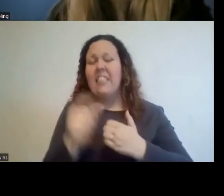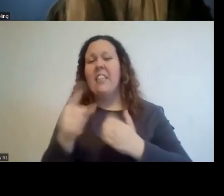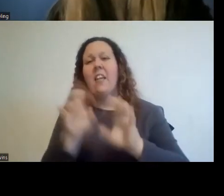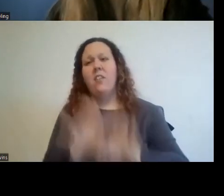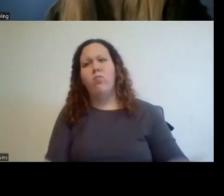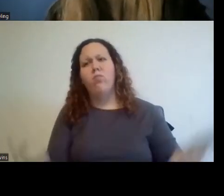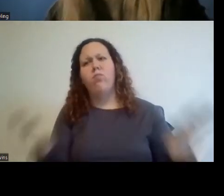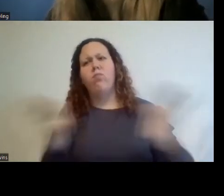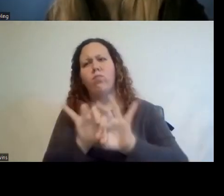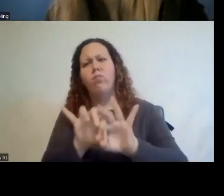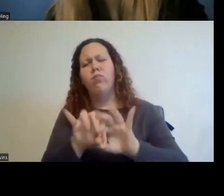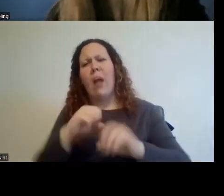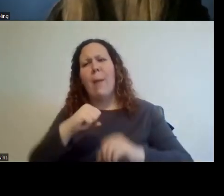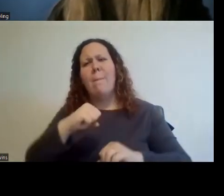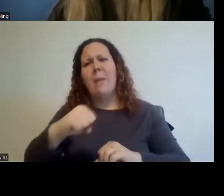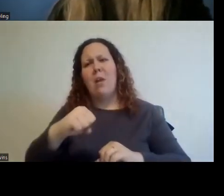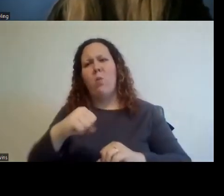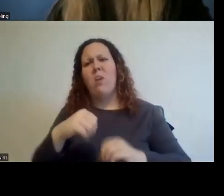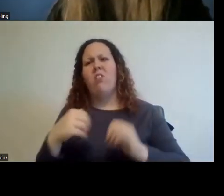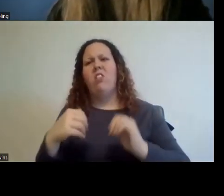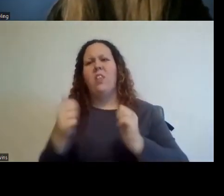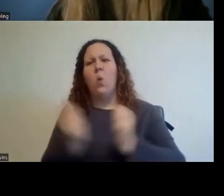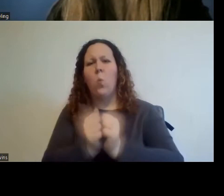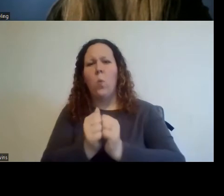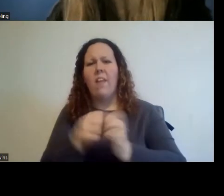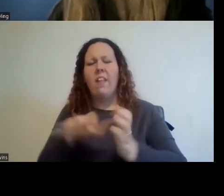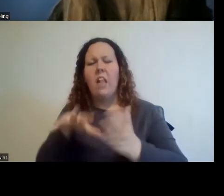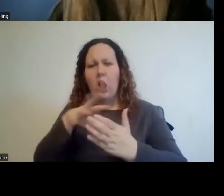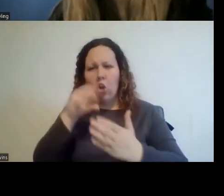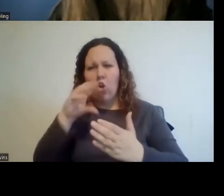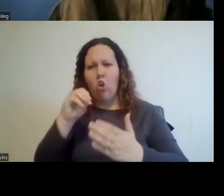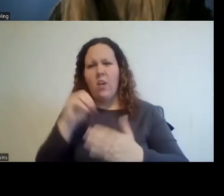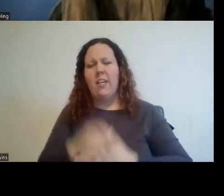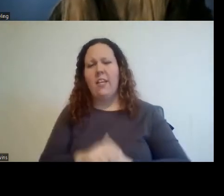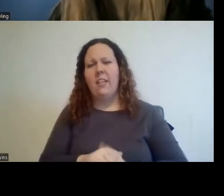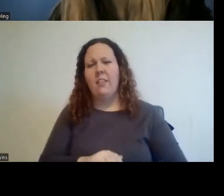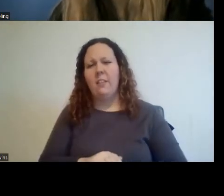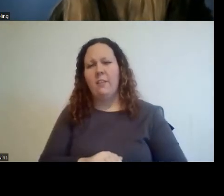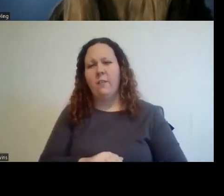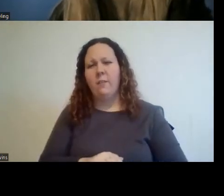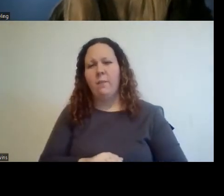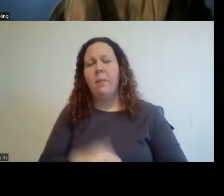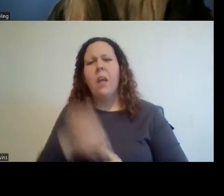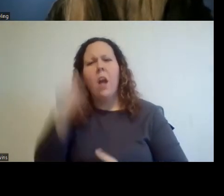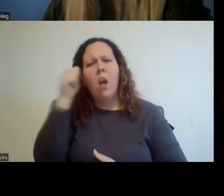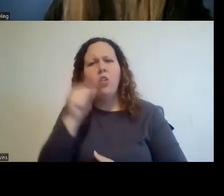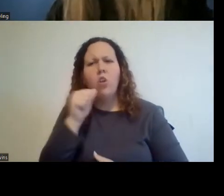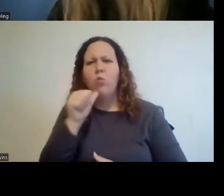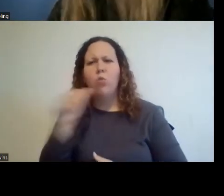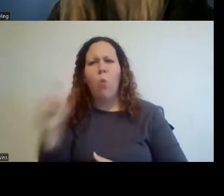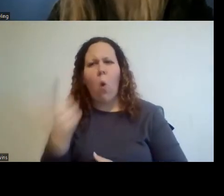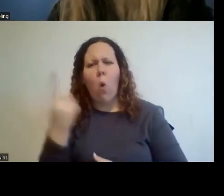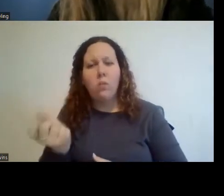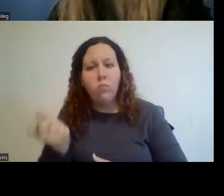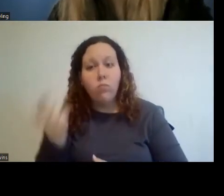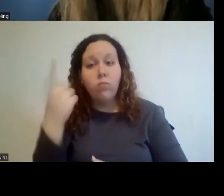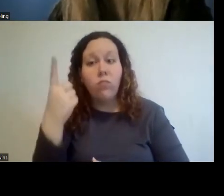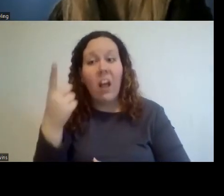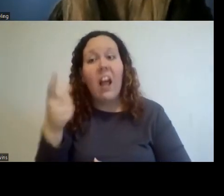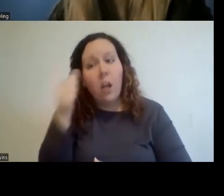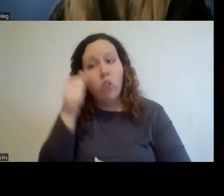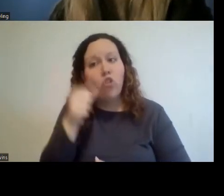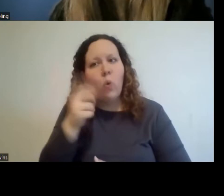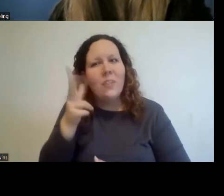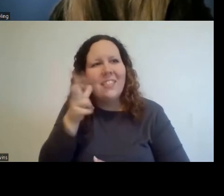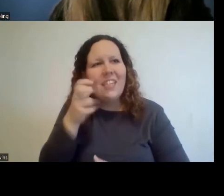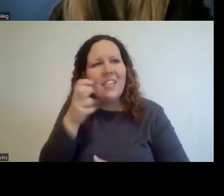barriers to effective learning. And adults don't always understand because they hear better in noise than children do.